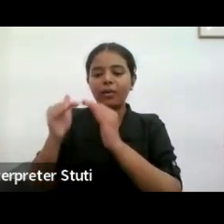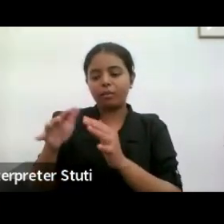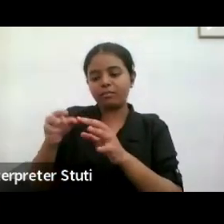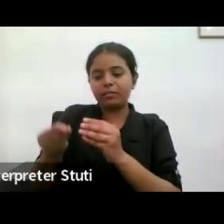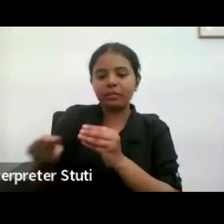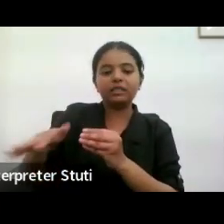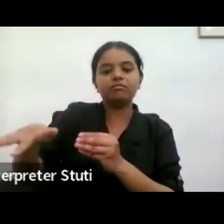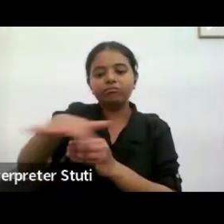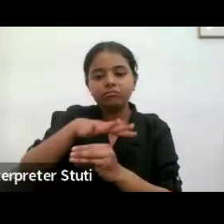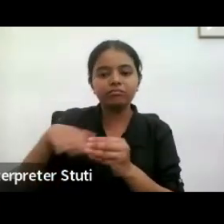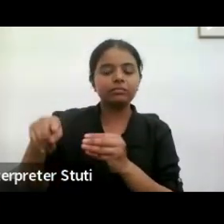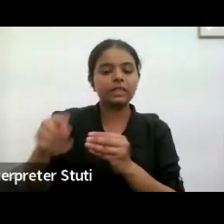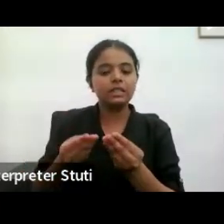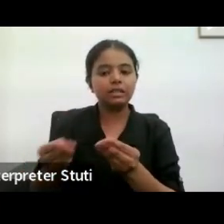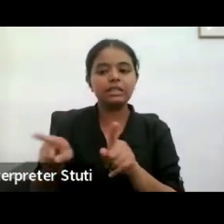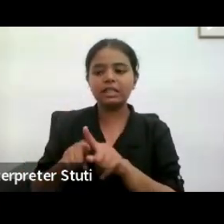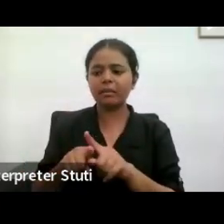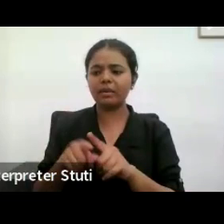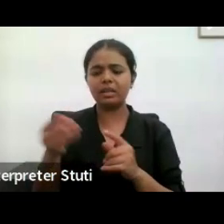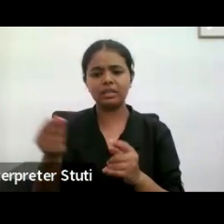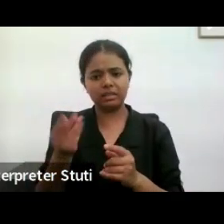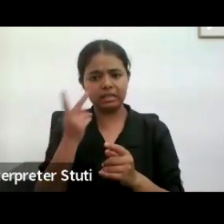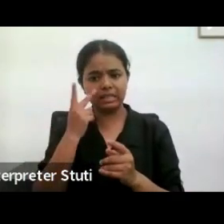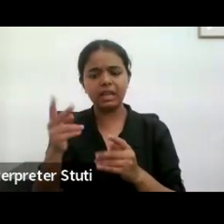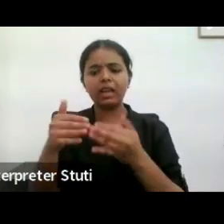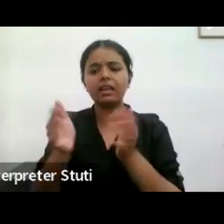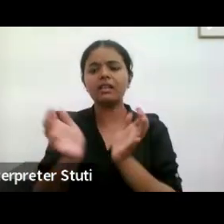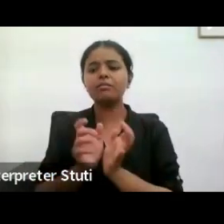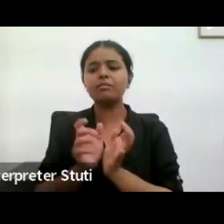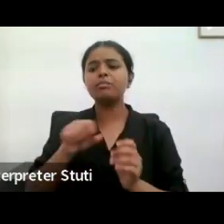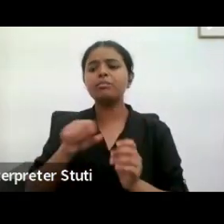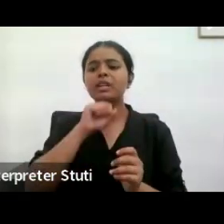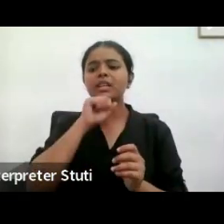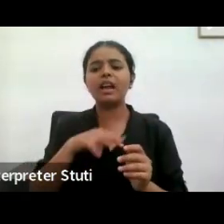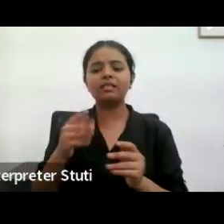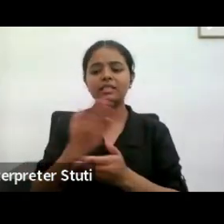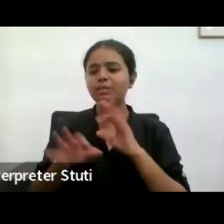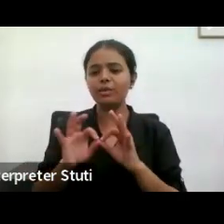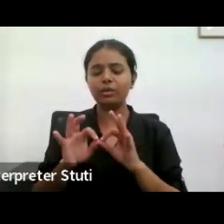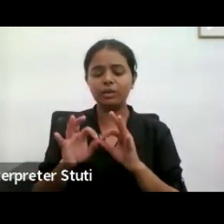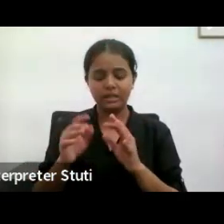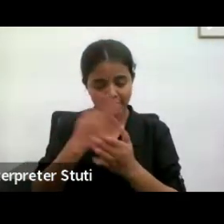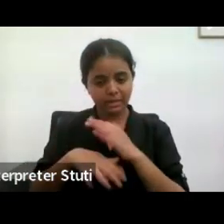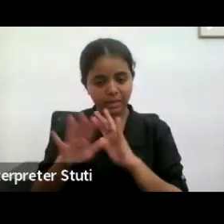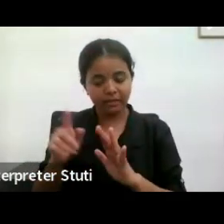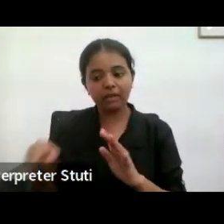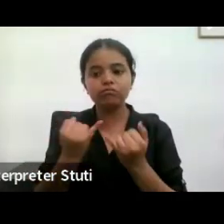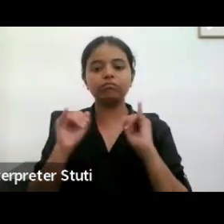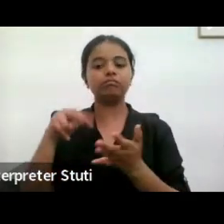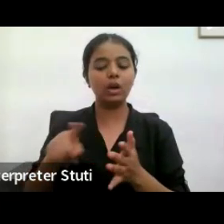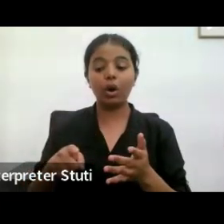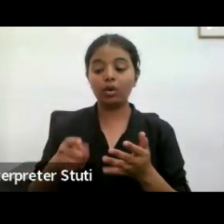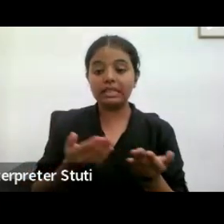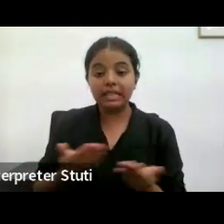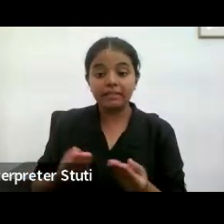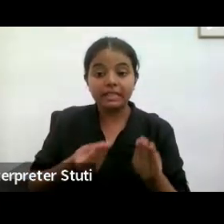disabilities to live independently in the community, or services that provide very